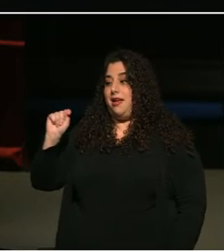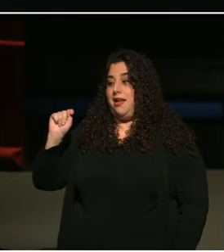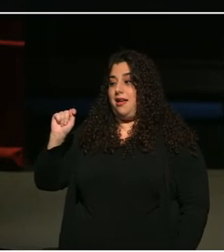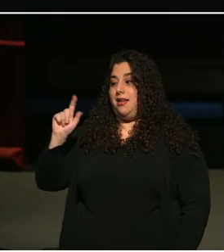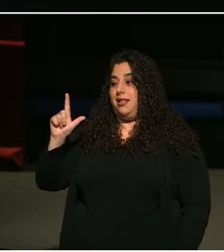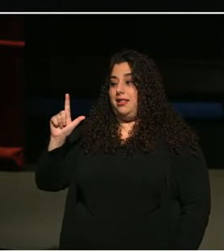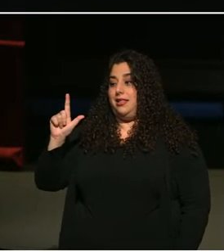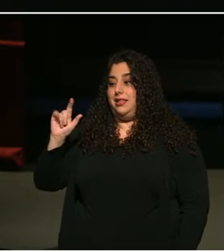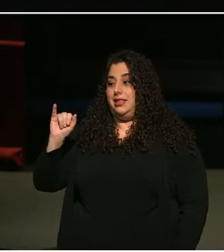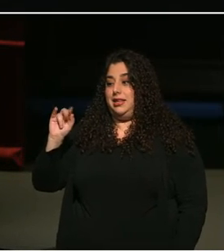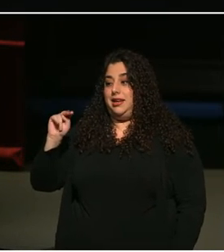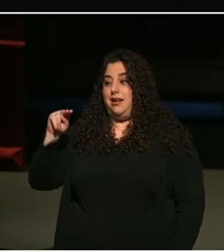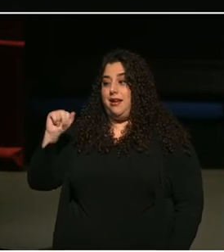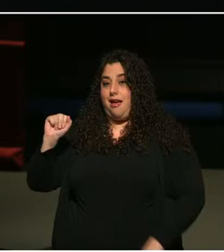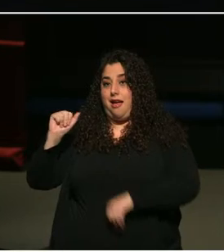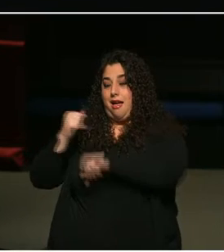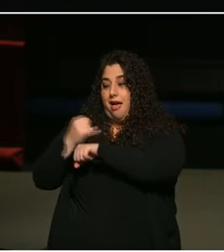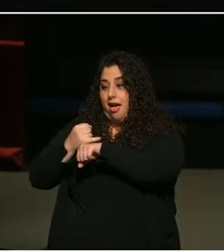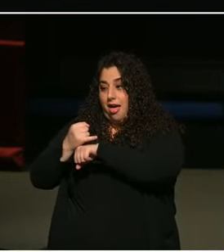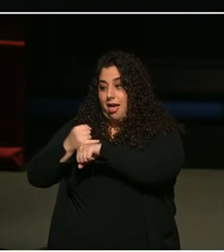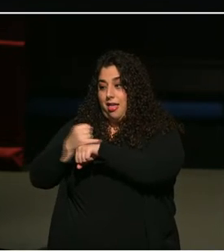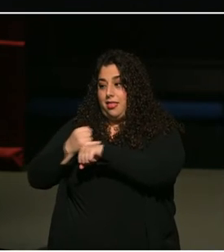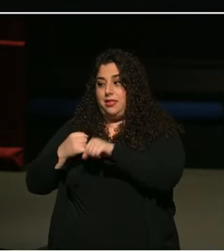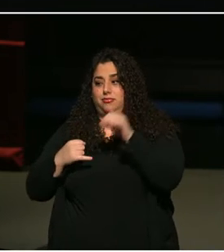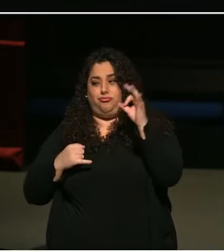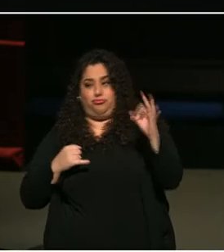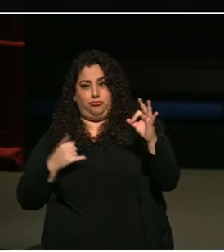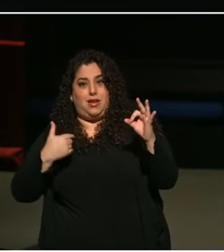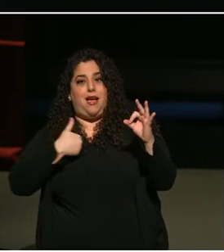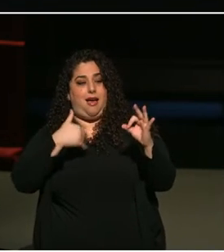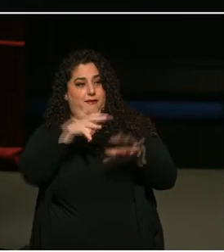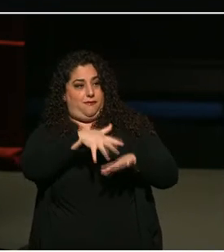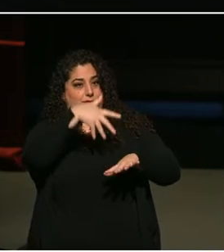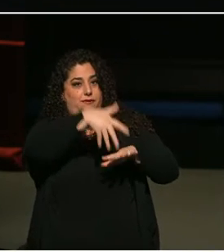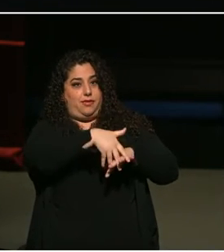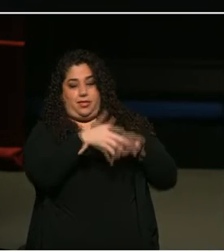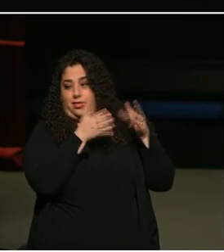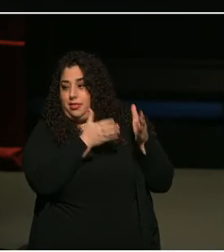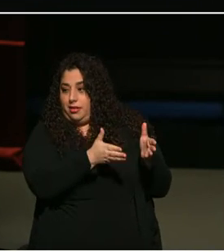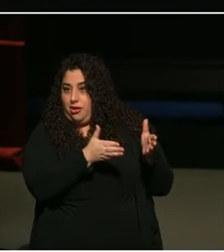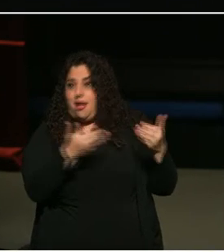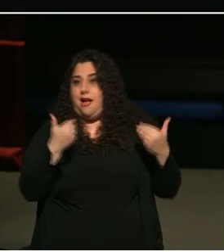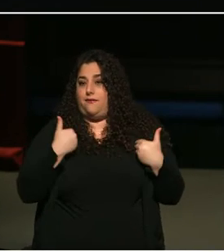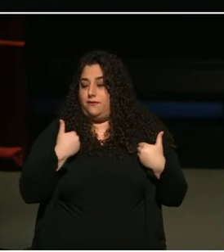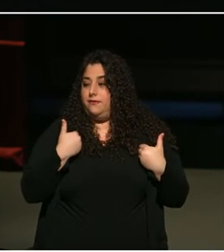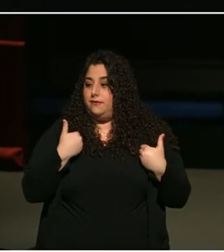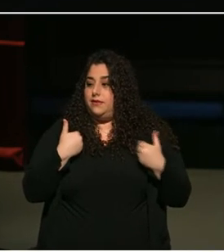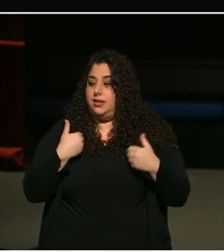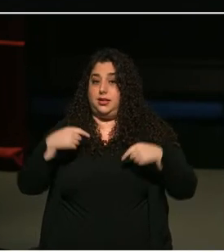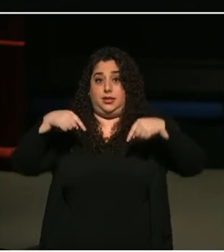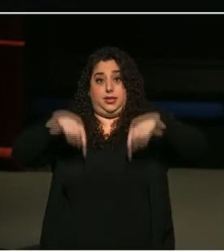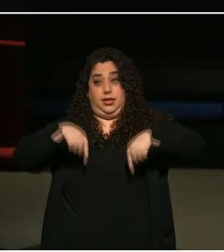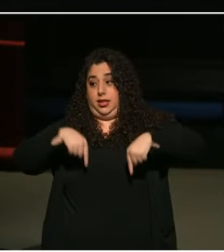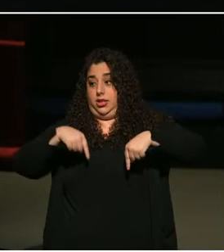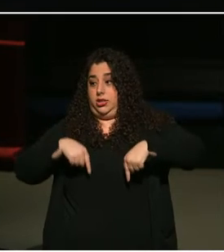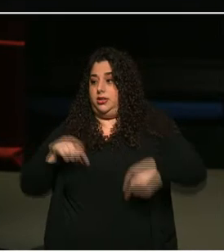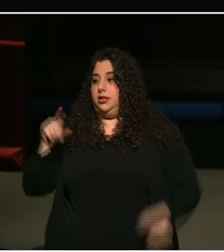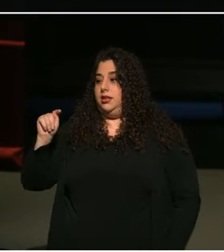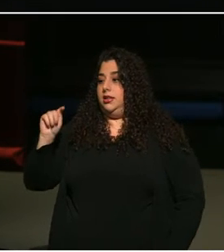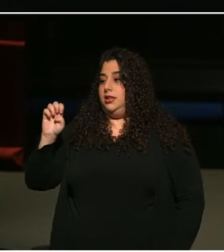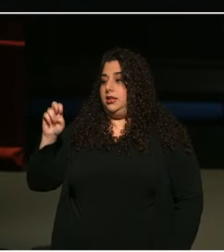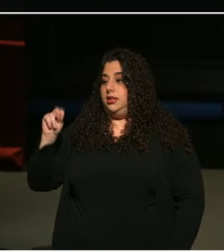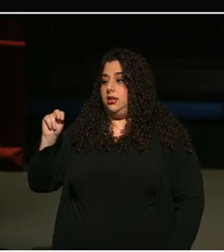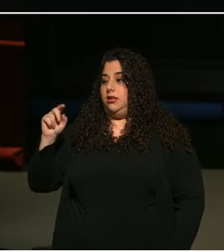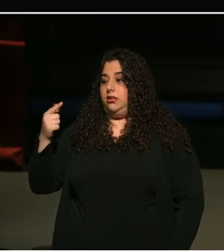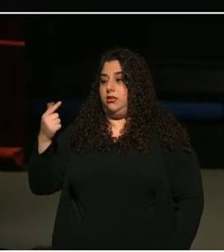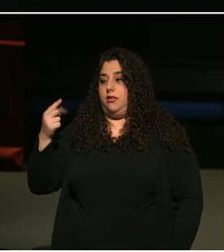proud that Towangar is and has always been a flourishing center of abundance, influence, and